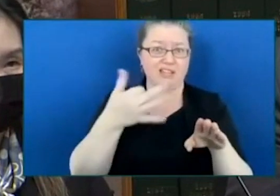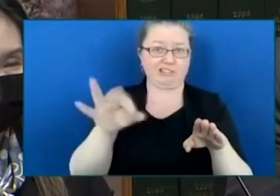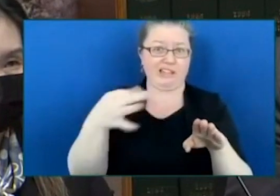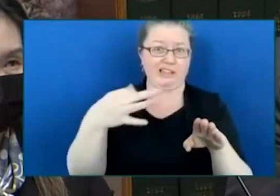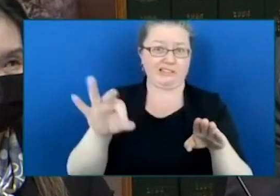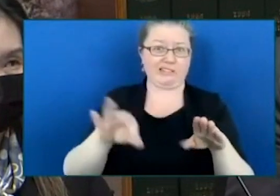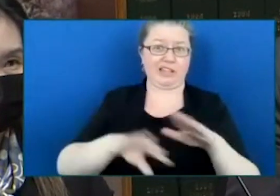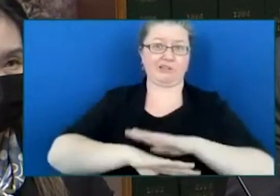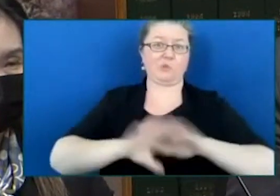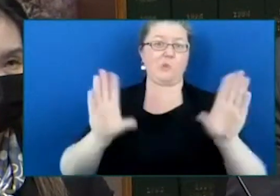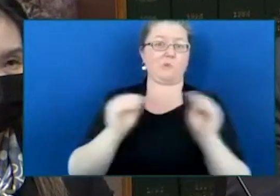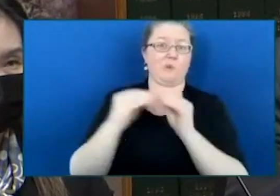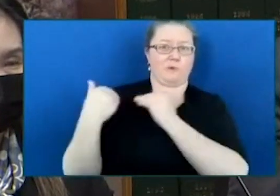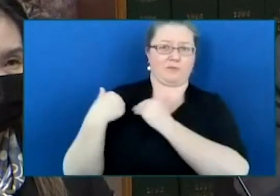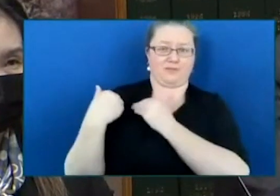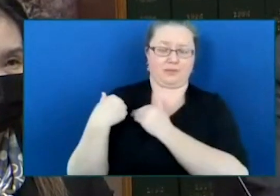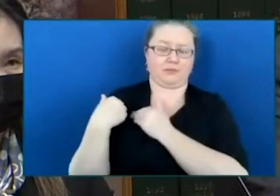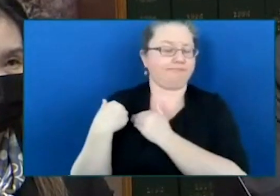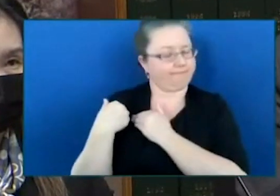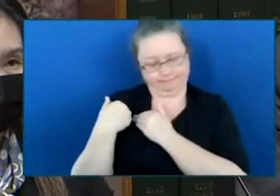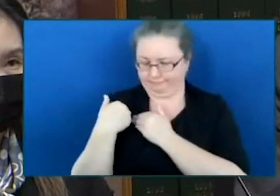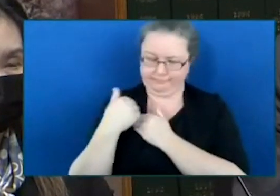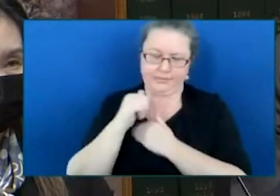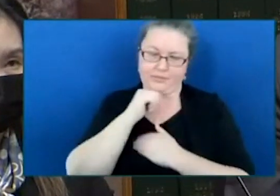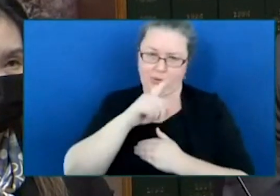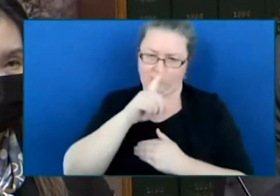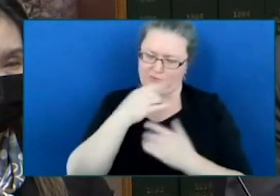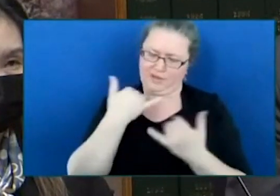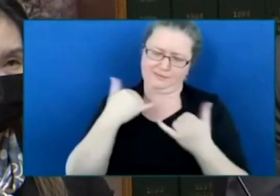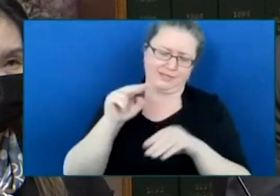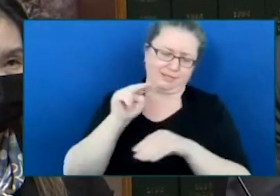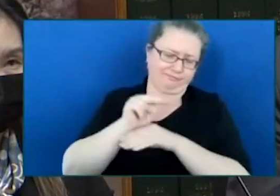and neither does government's responsibility.